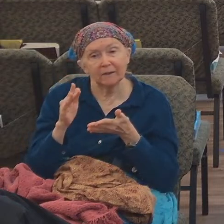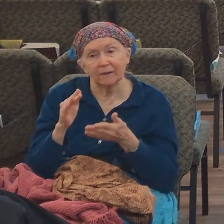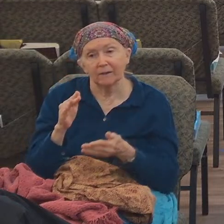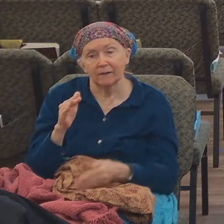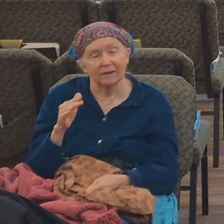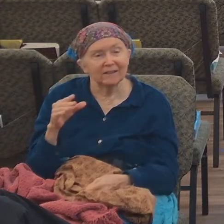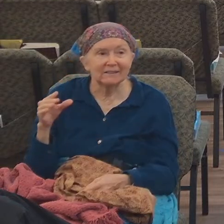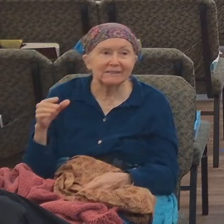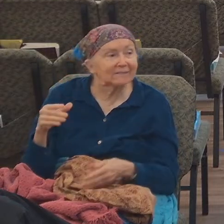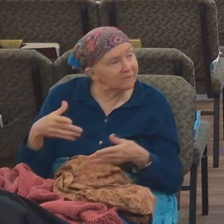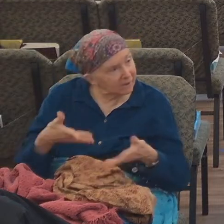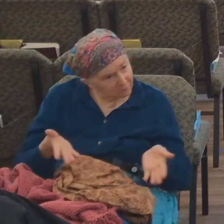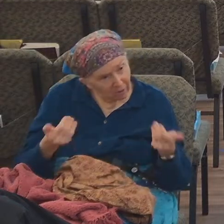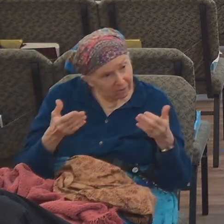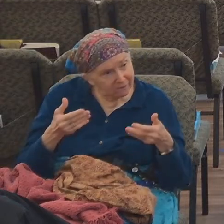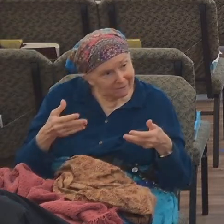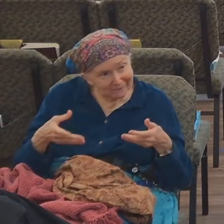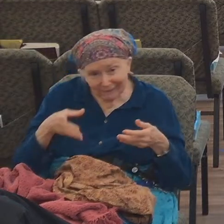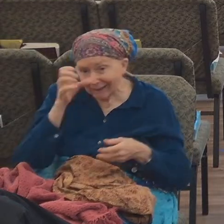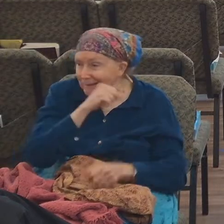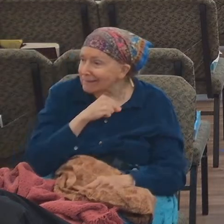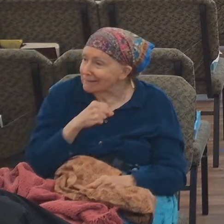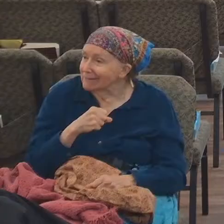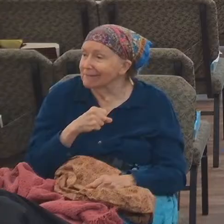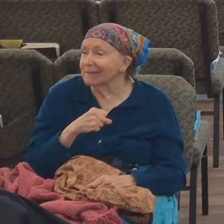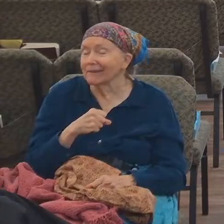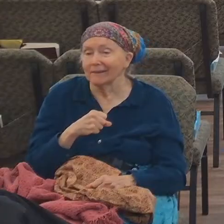Just take a wild guess.